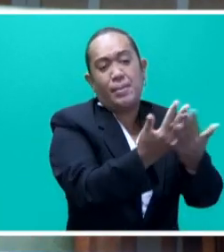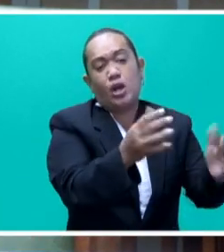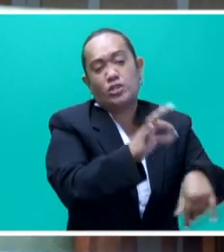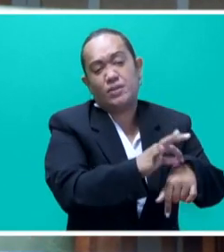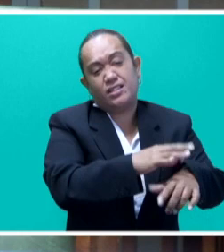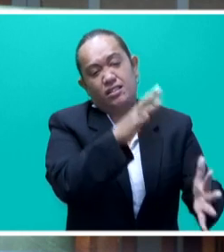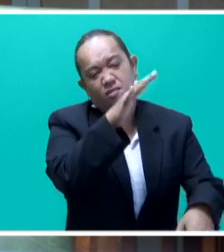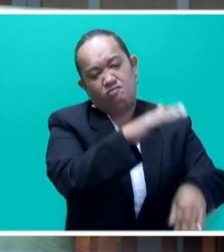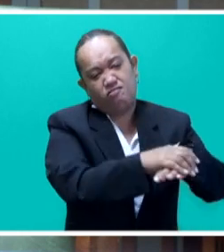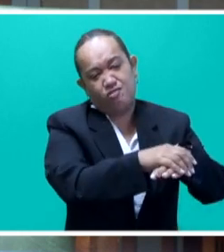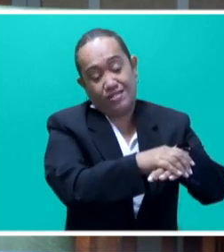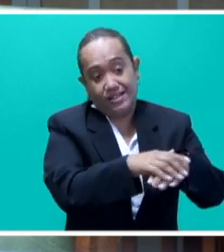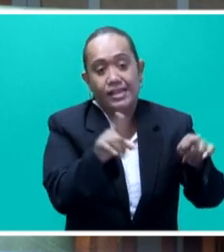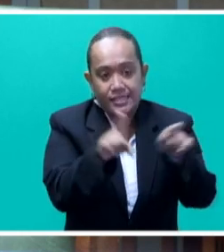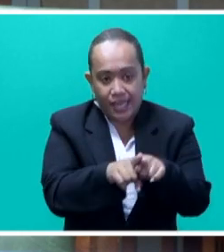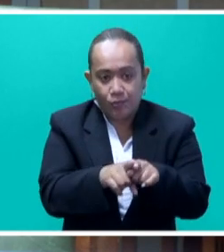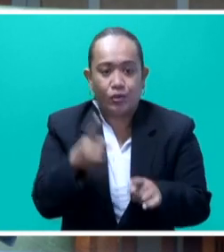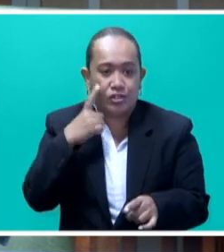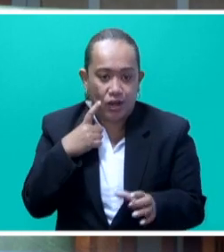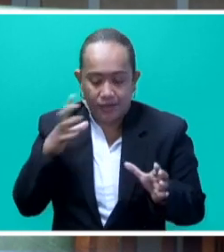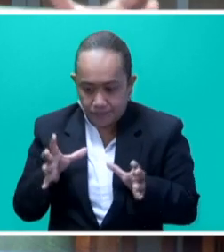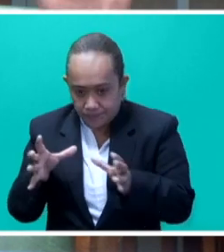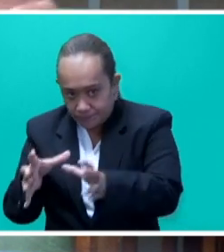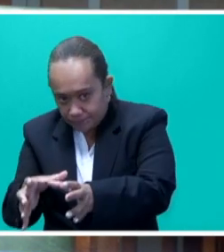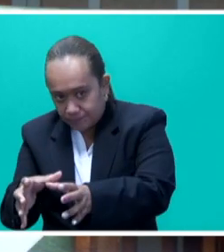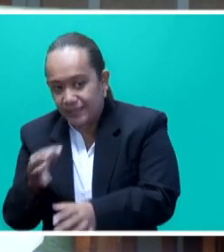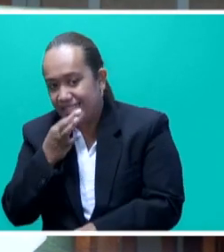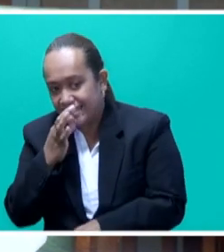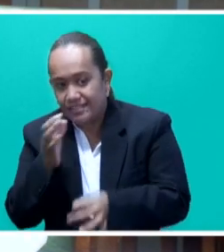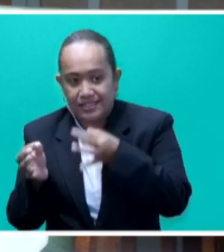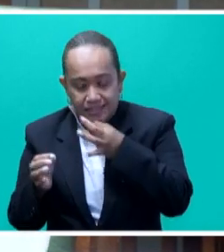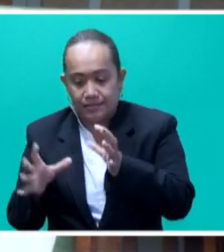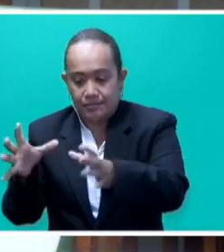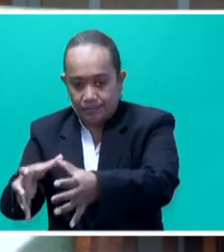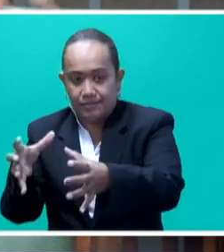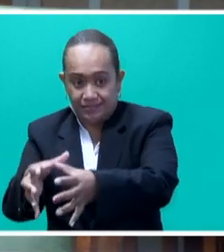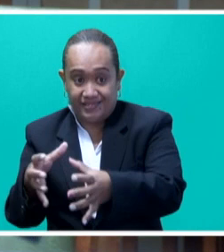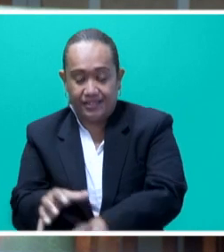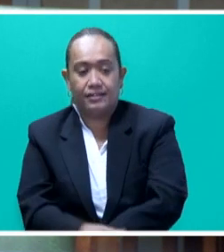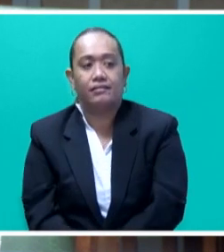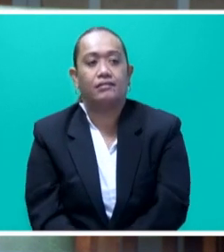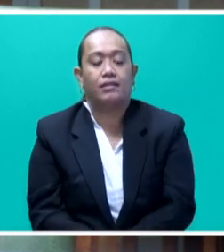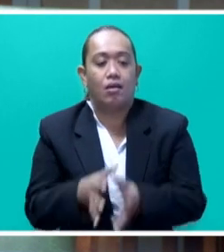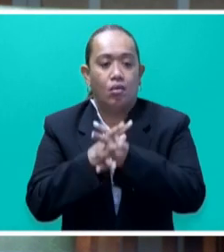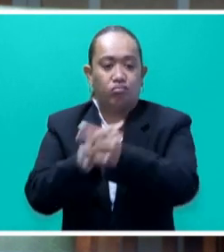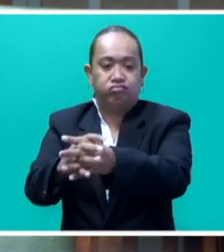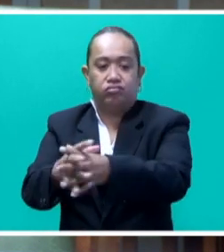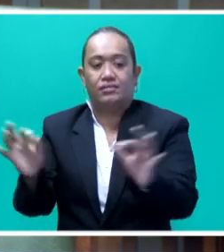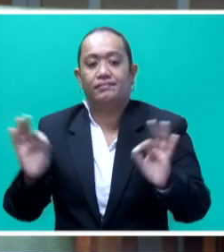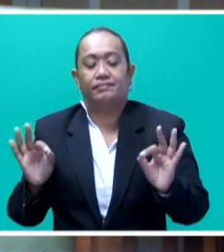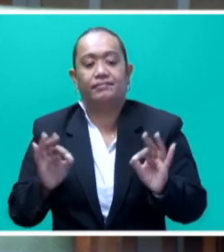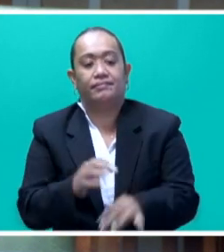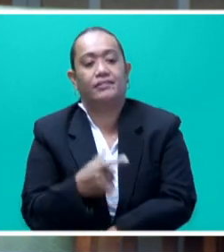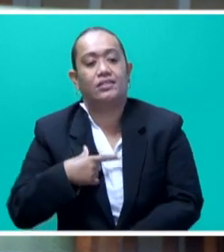that we are managing our risk. In other words, not many people are actually crowding in one space. So, you know, with the